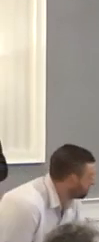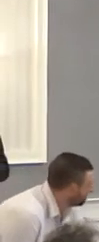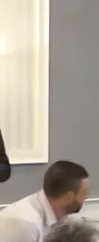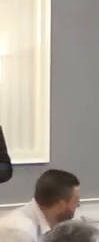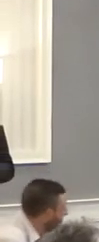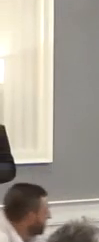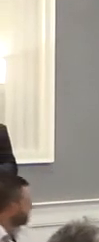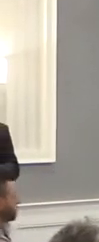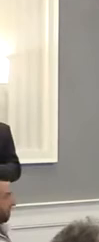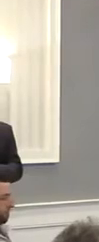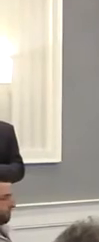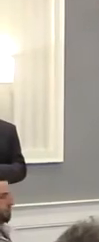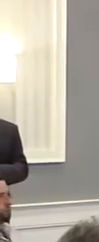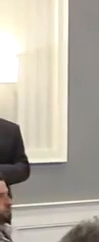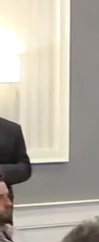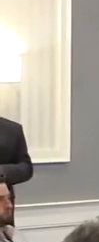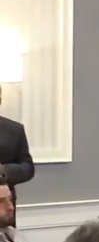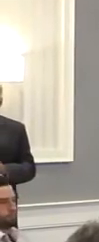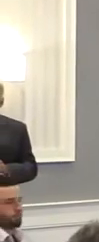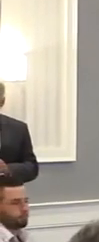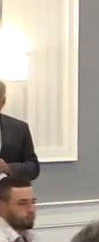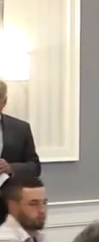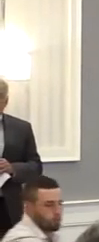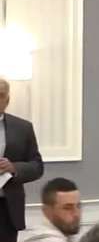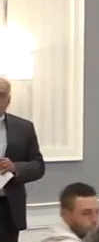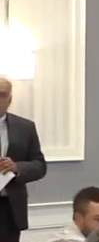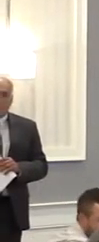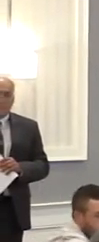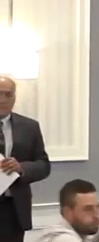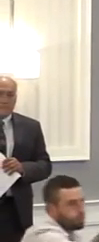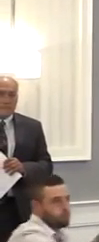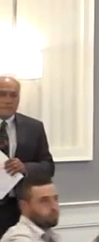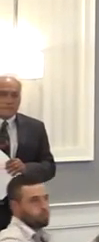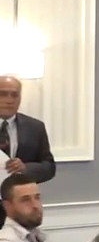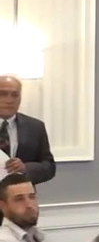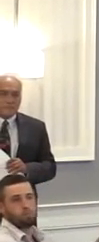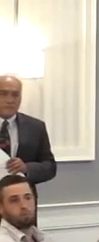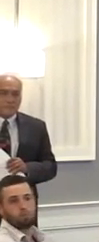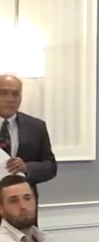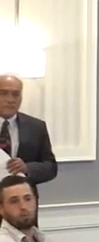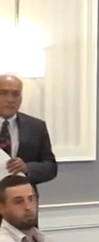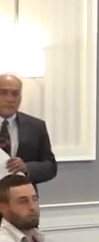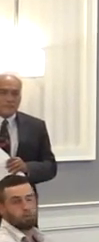I'm just getting thumbs up from anybody with accommodation needs.